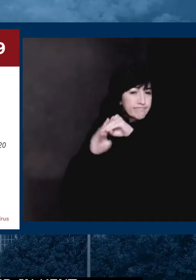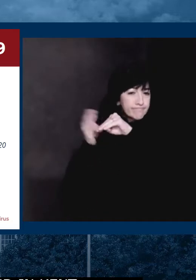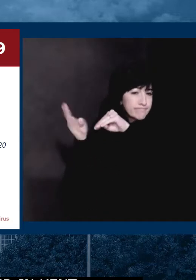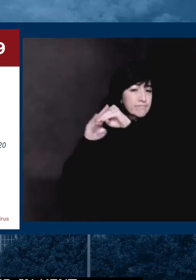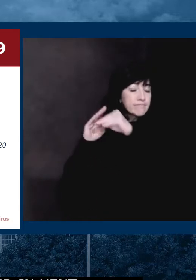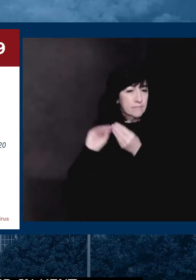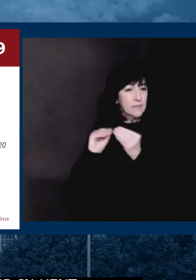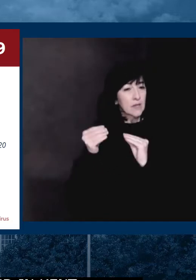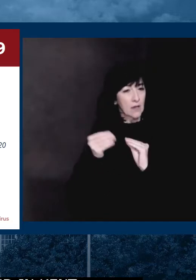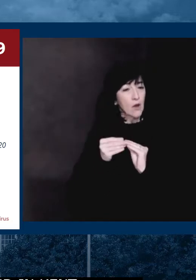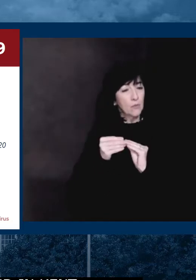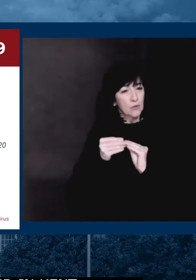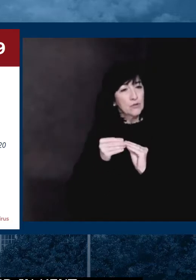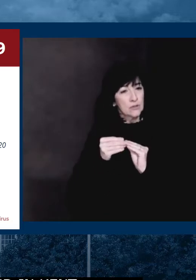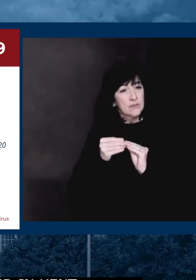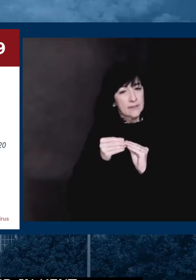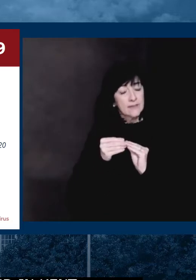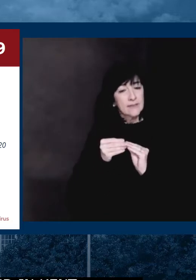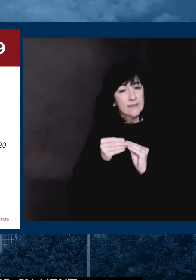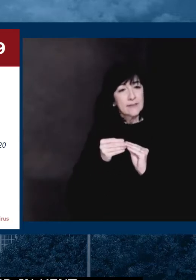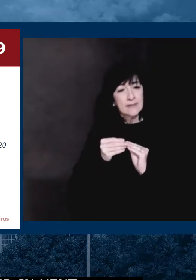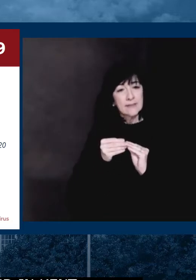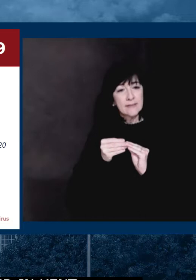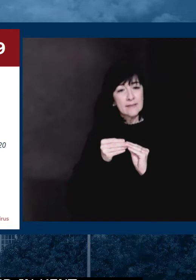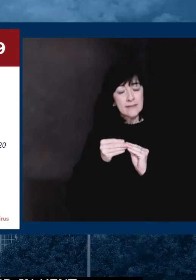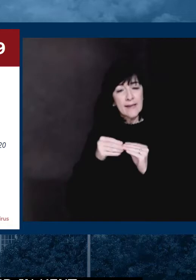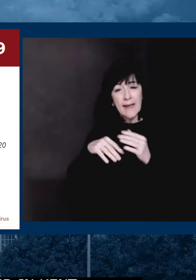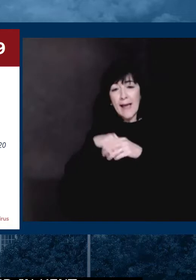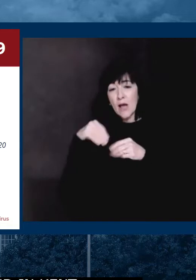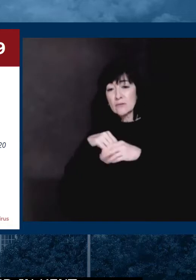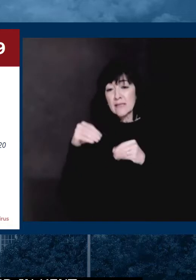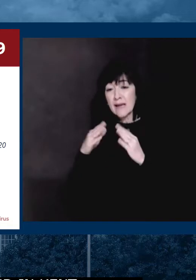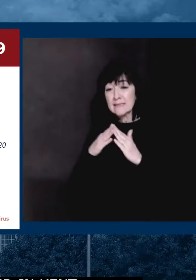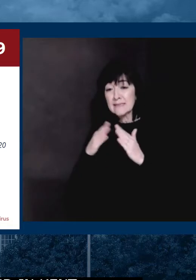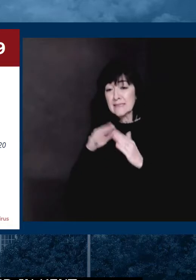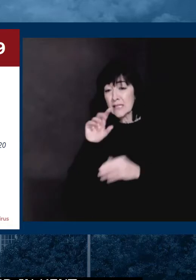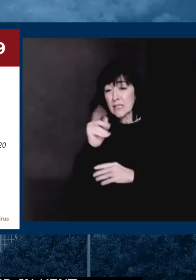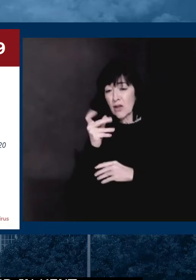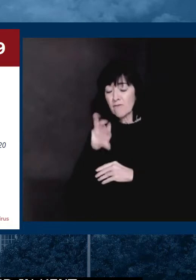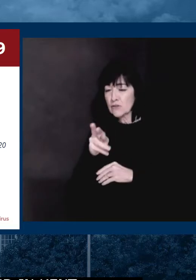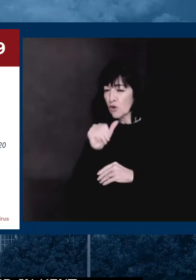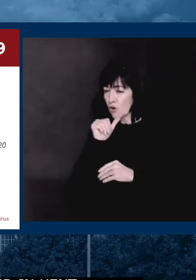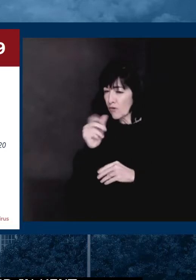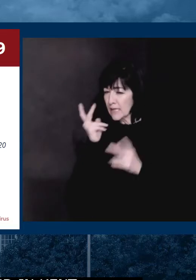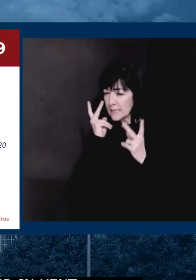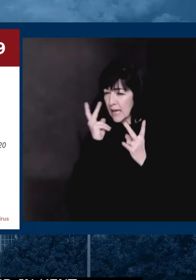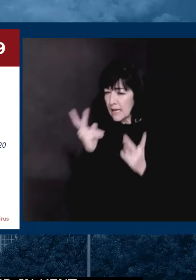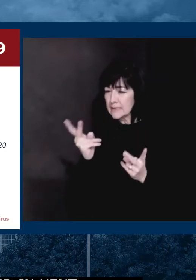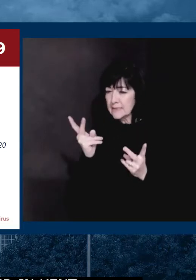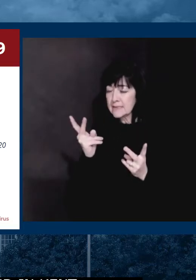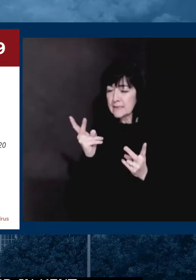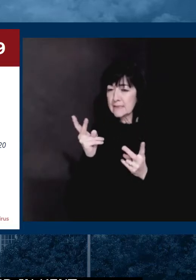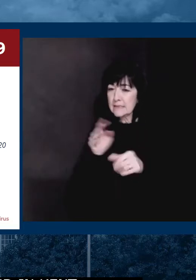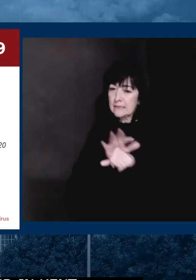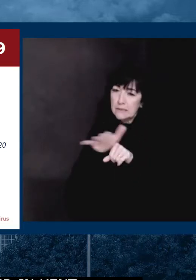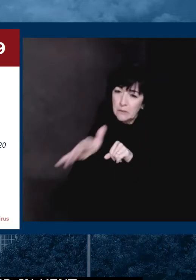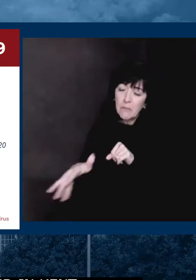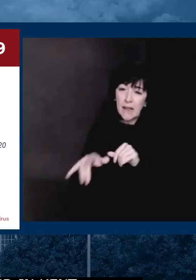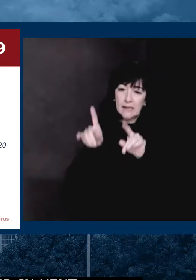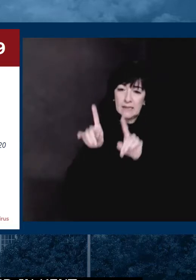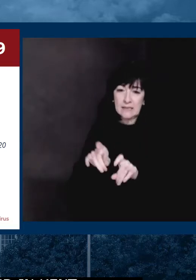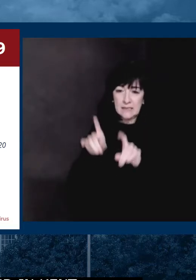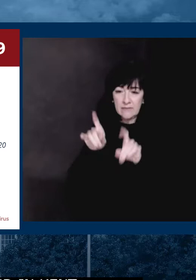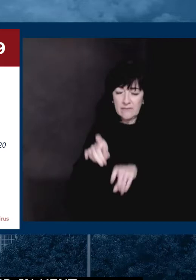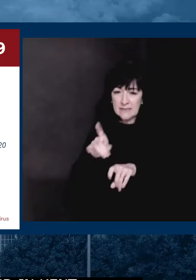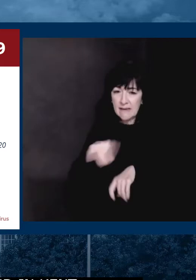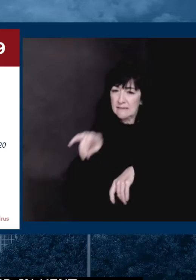seeing outside the city of Dover, not seeing the level of testing that we'd like to see with that surge in positive cases.